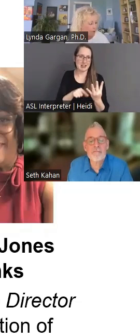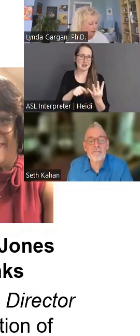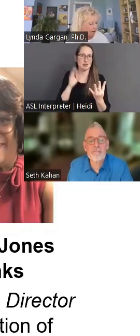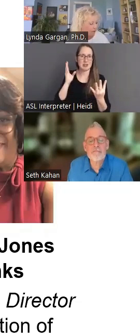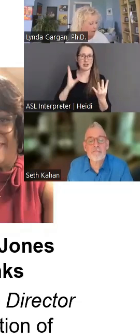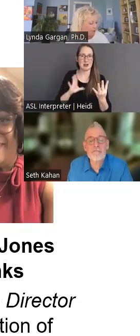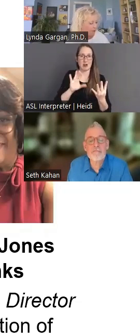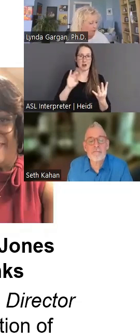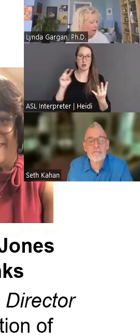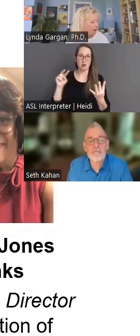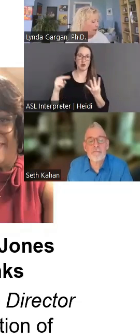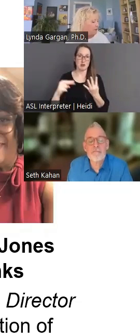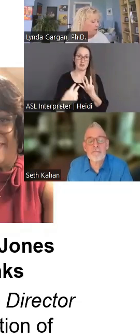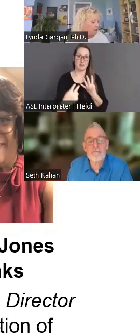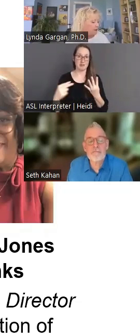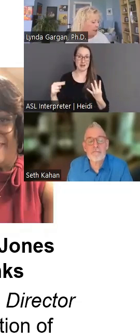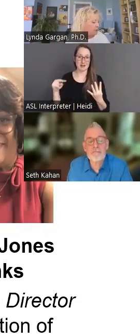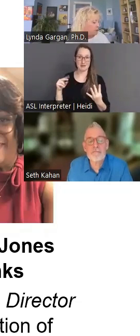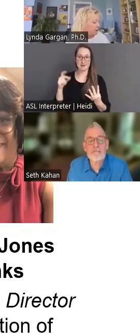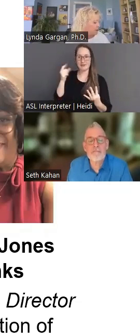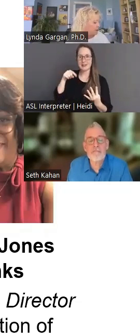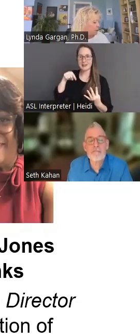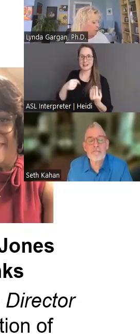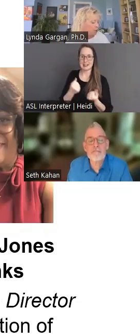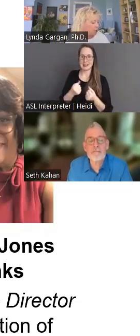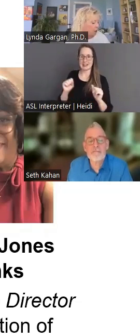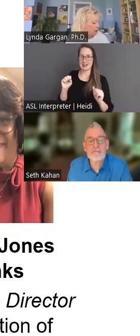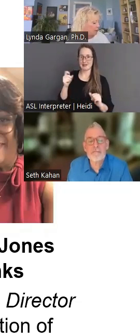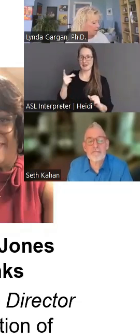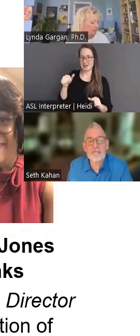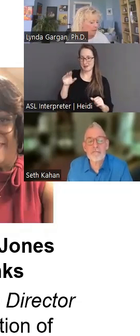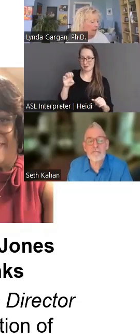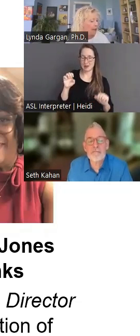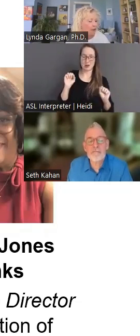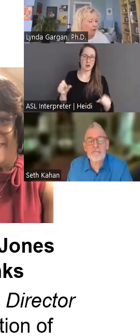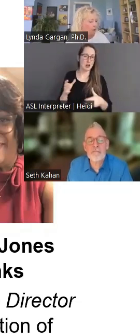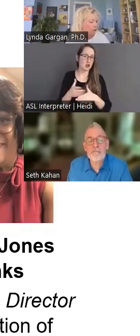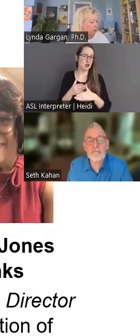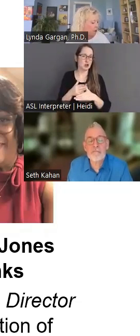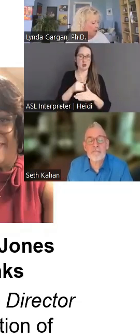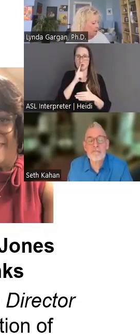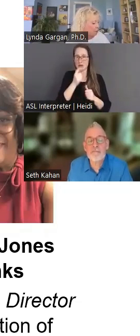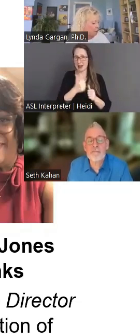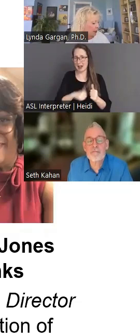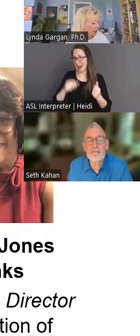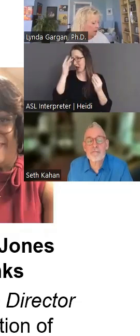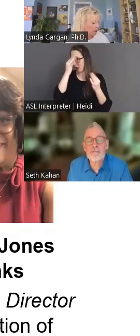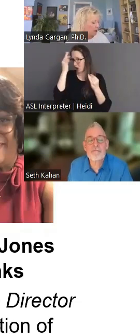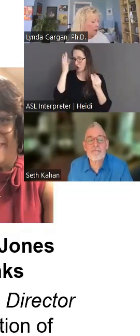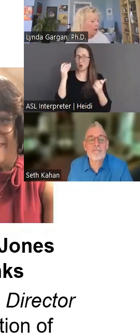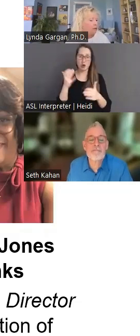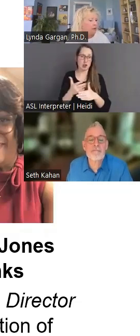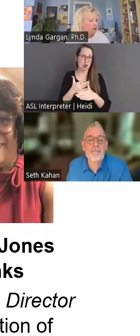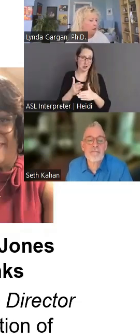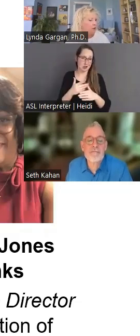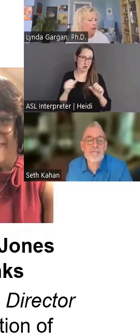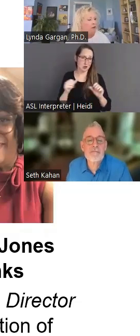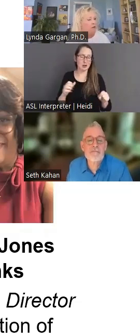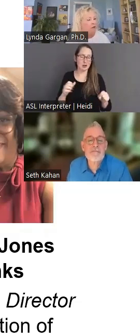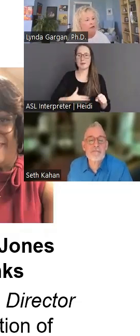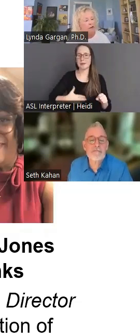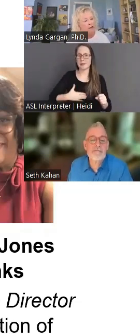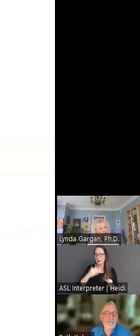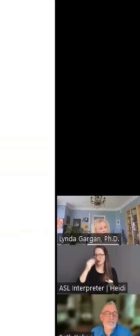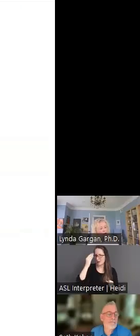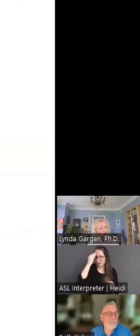their perspective. Now, this is a safe space, so you can share any thoughts that you would like to share. Please know that